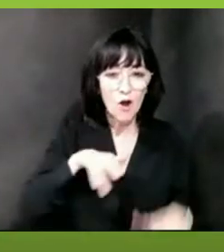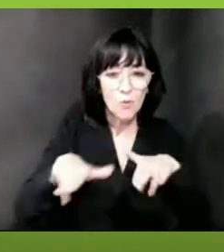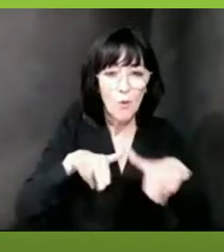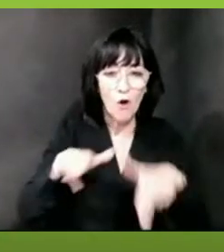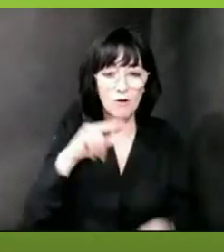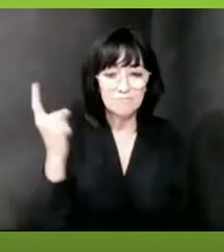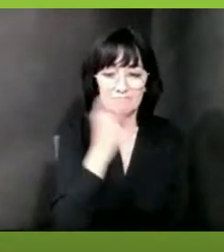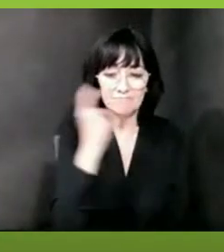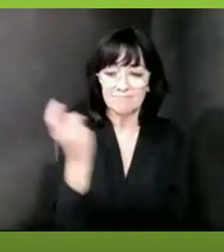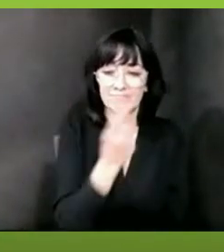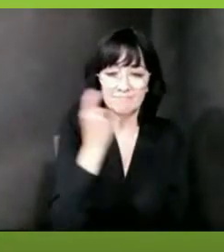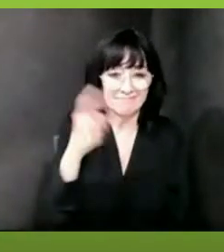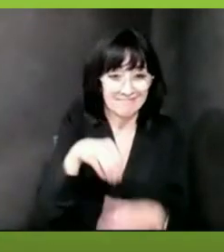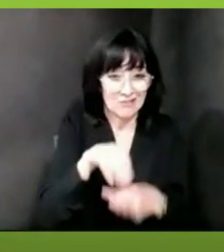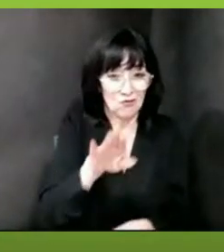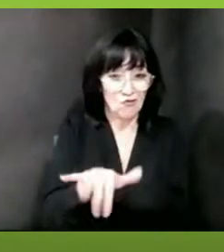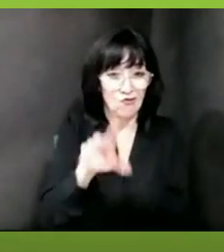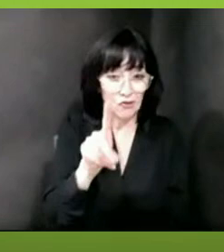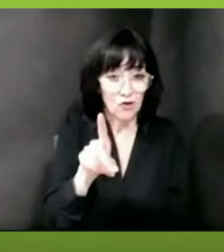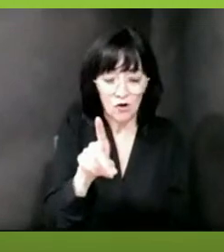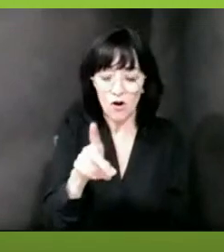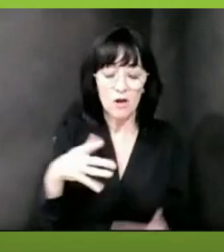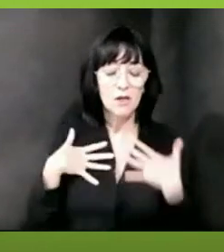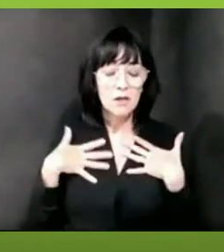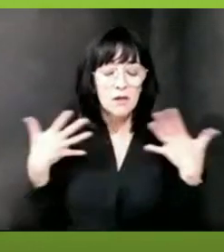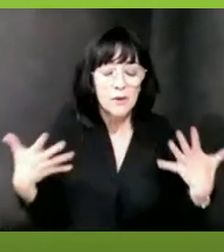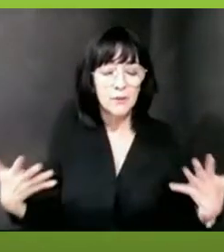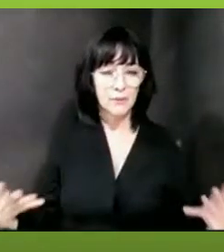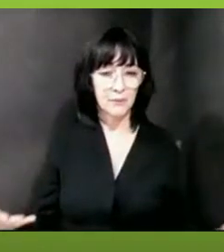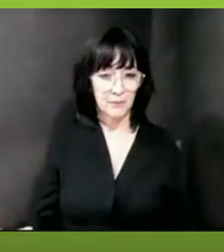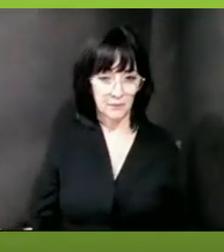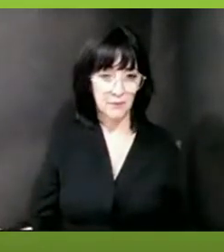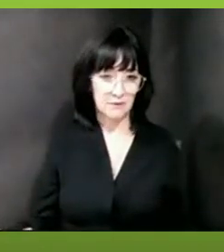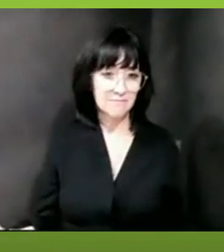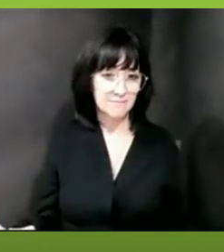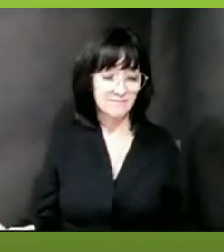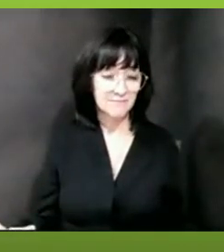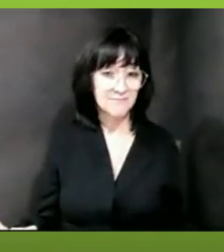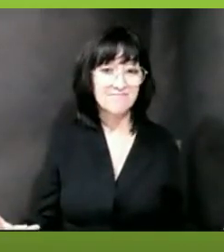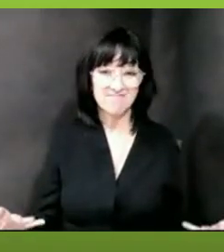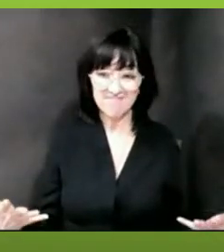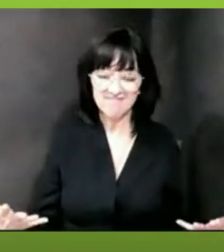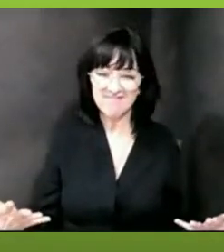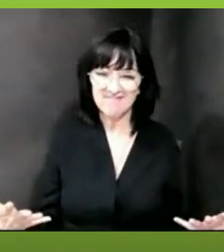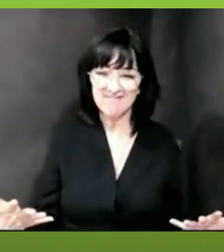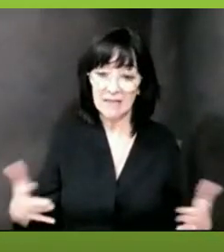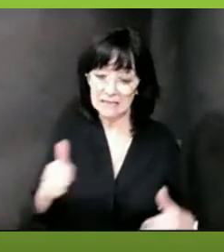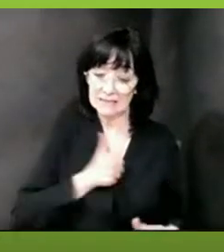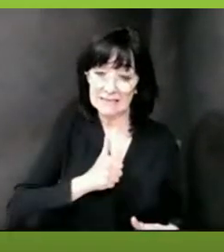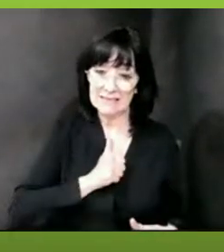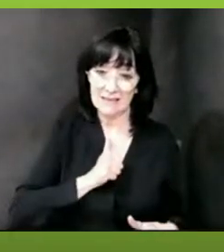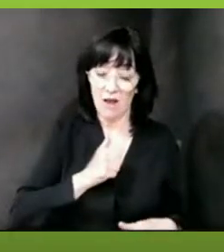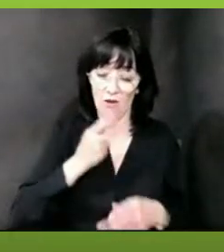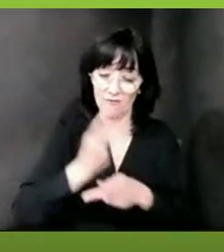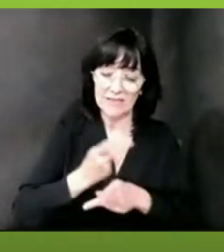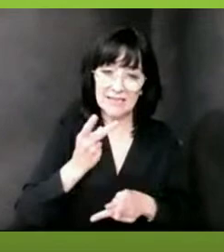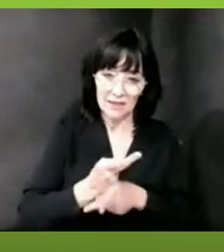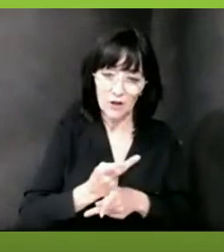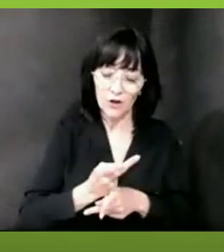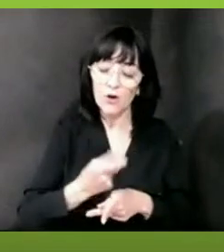for self-care, which I know Mr. C spoke about too. We always focus on caregiver